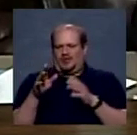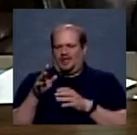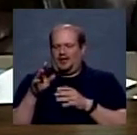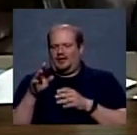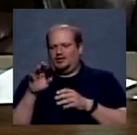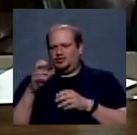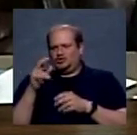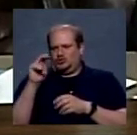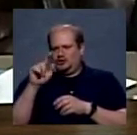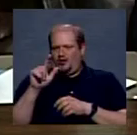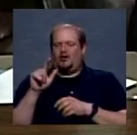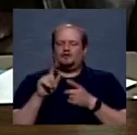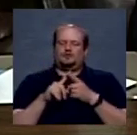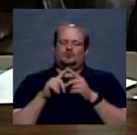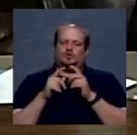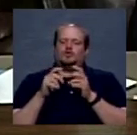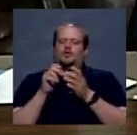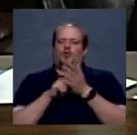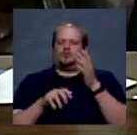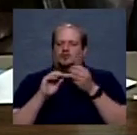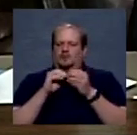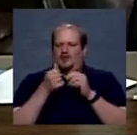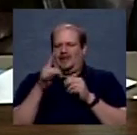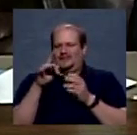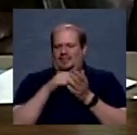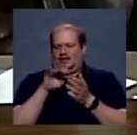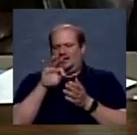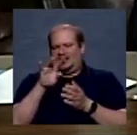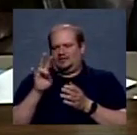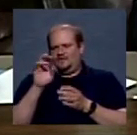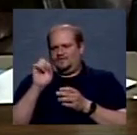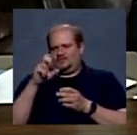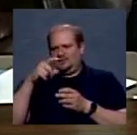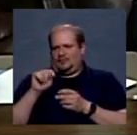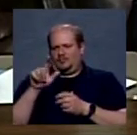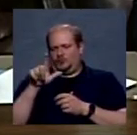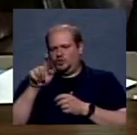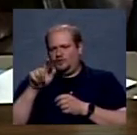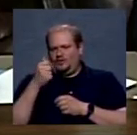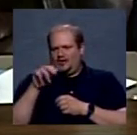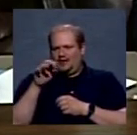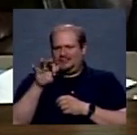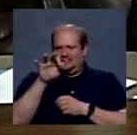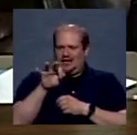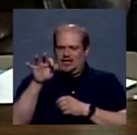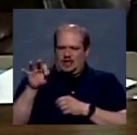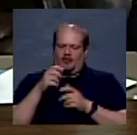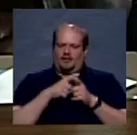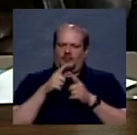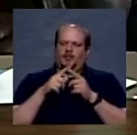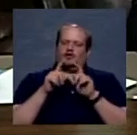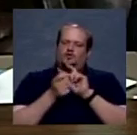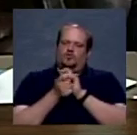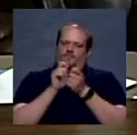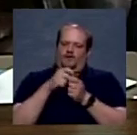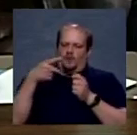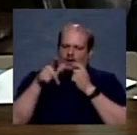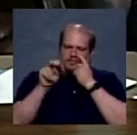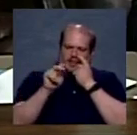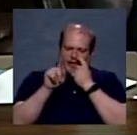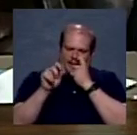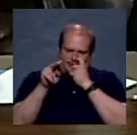Parkway. An ordinance to repeal ordinance number 18,097 of September the 21st, 1999, and revoke a planned zoning